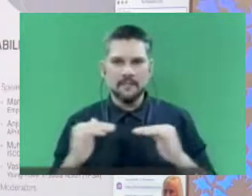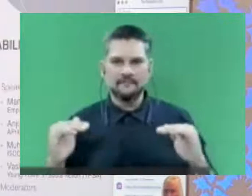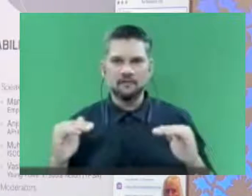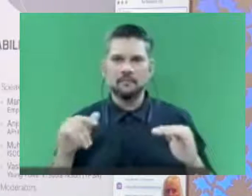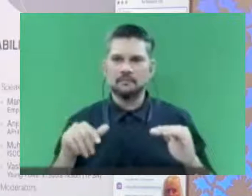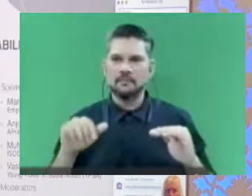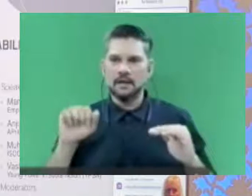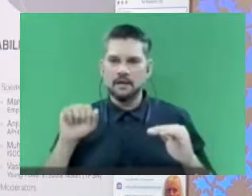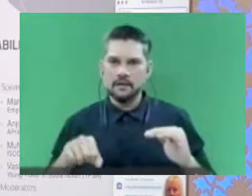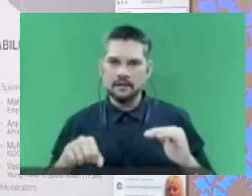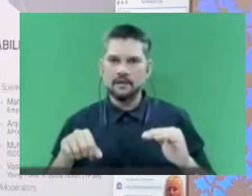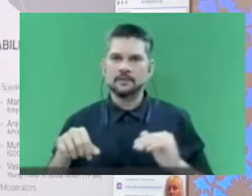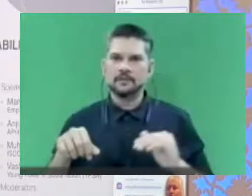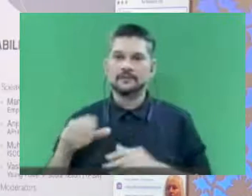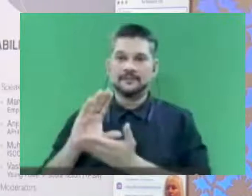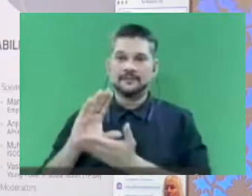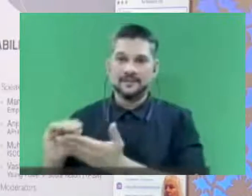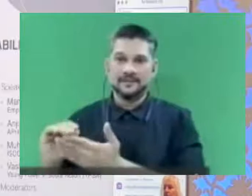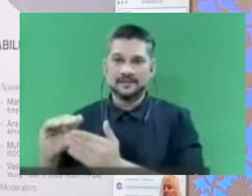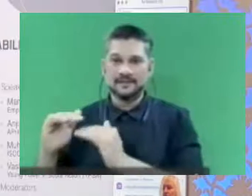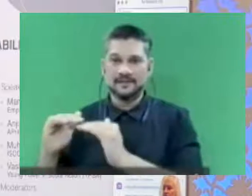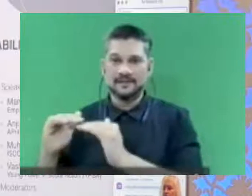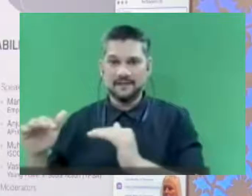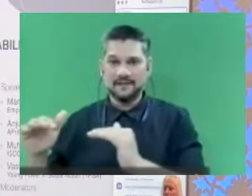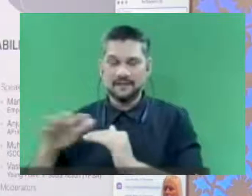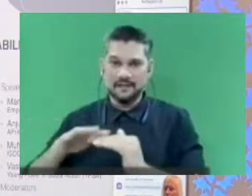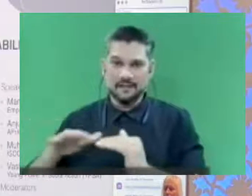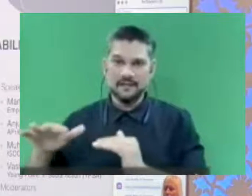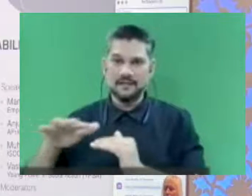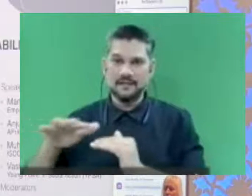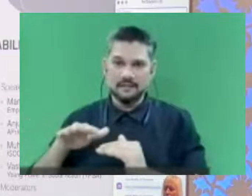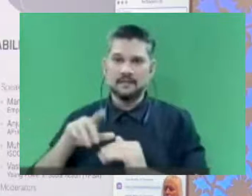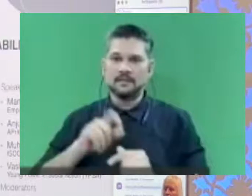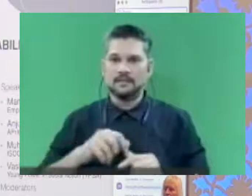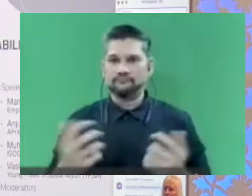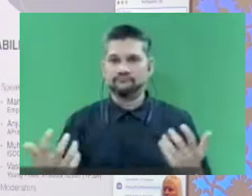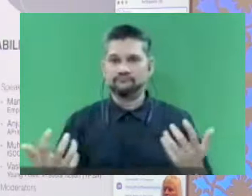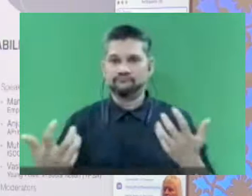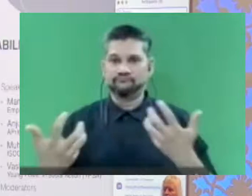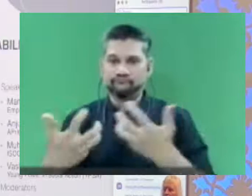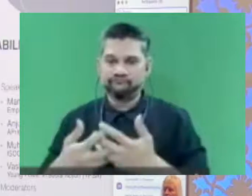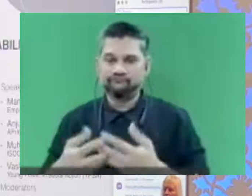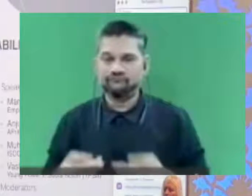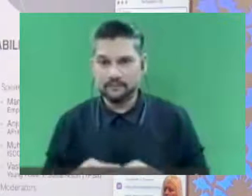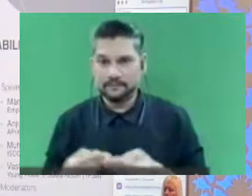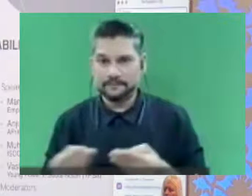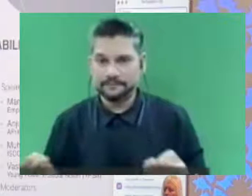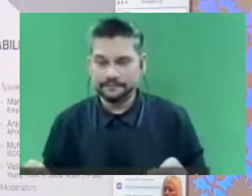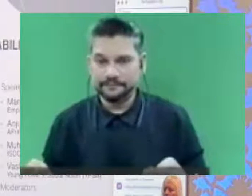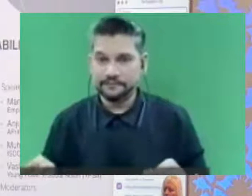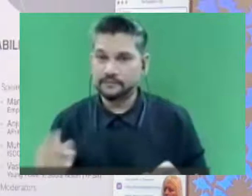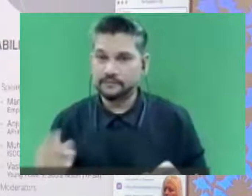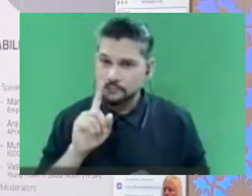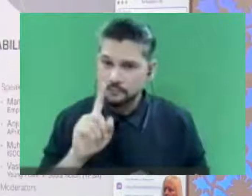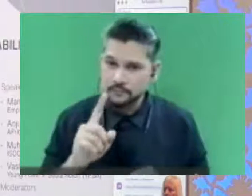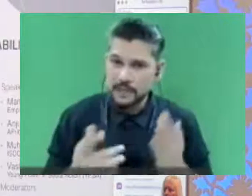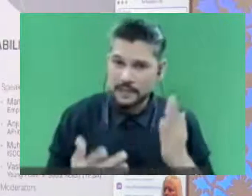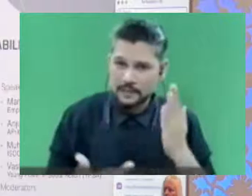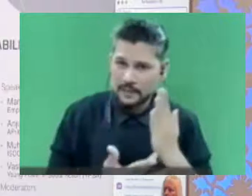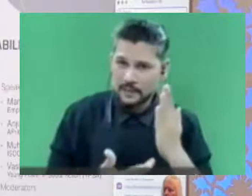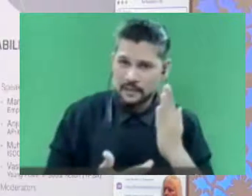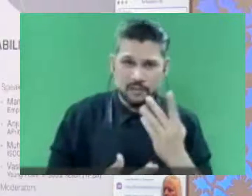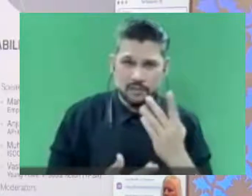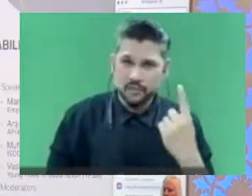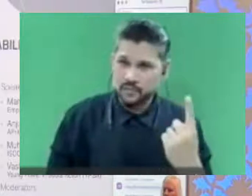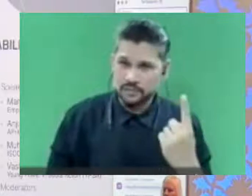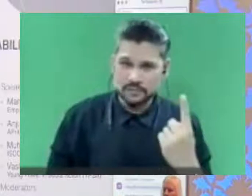source initiative in the village level in several regions. But the issue is not only about the technical thing, but in